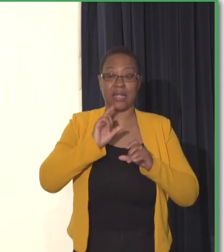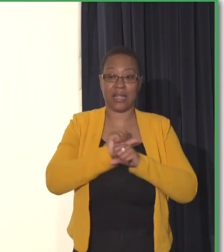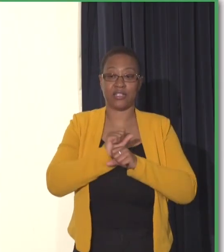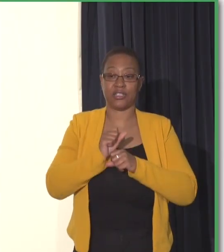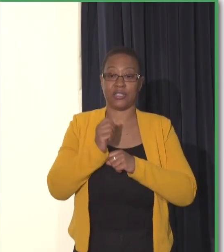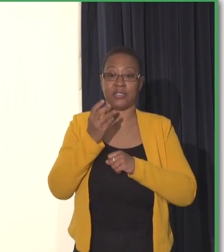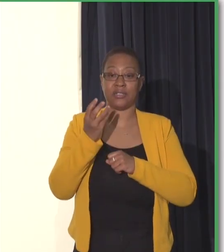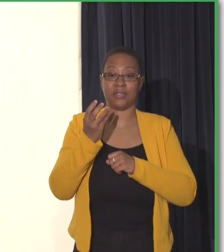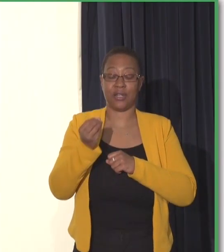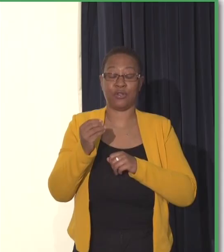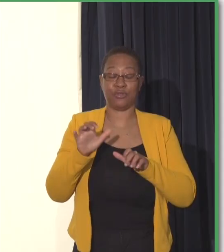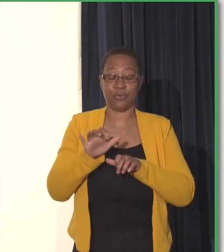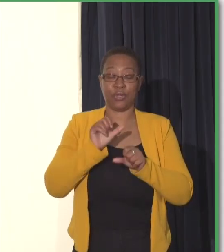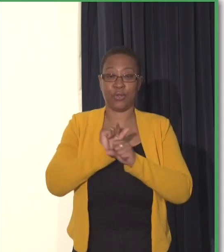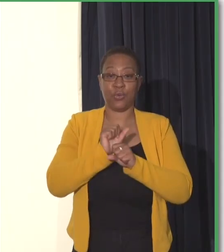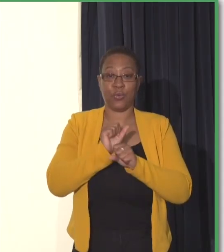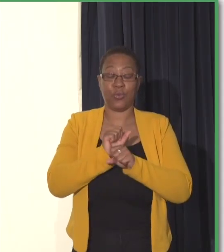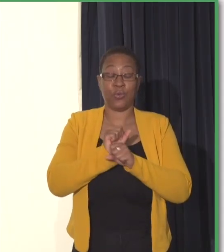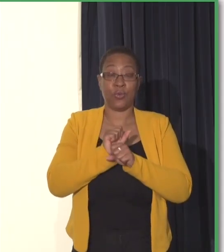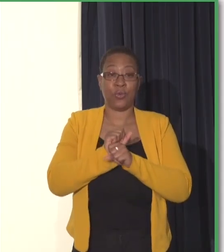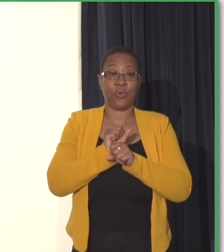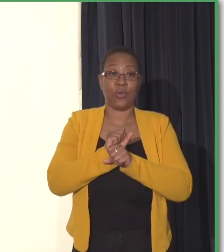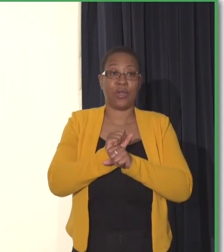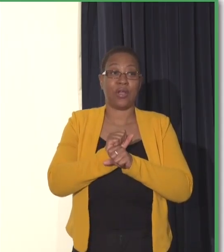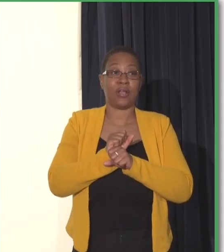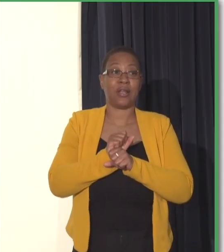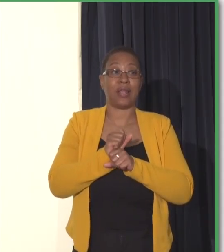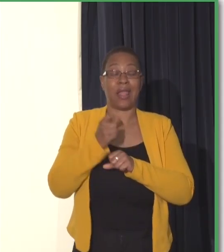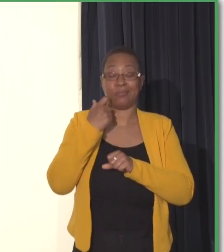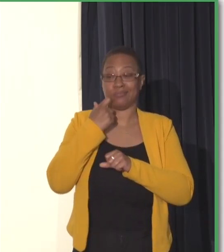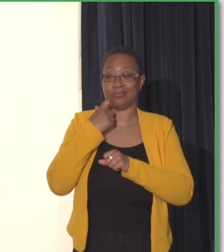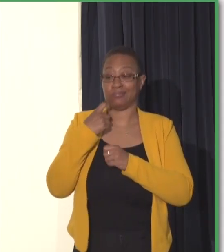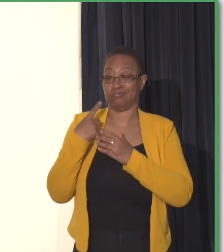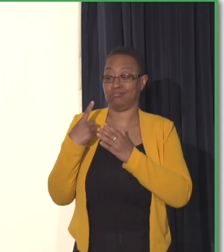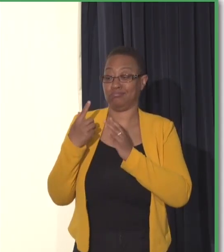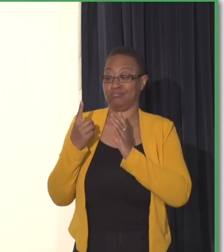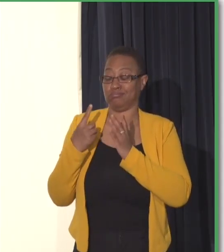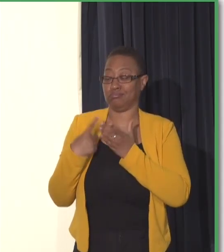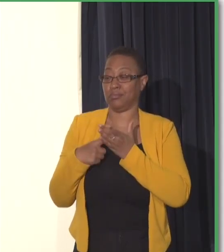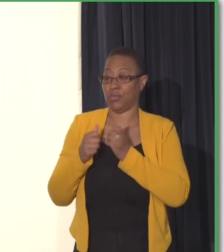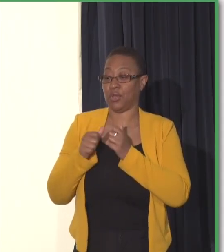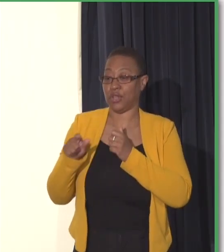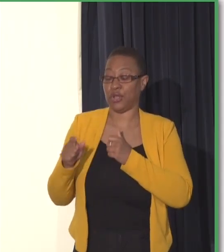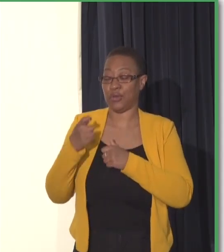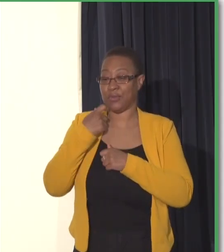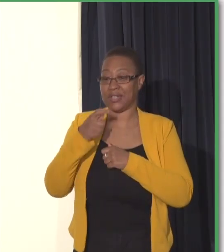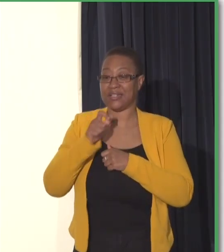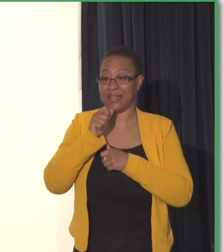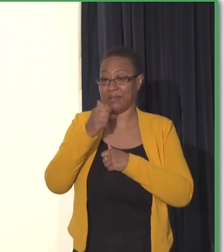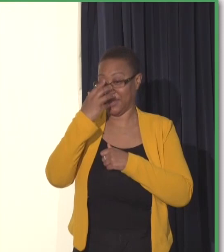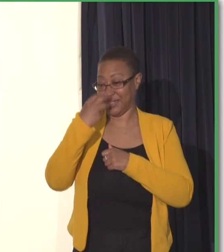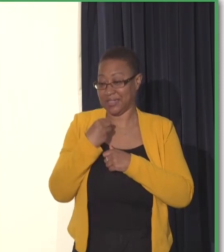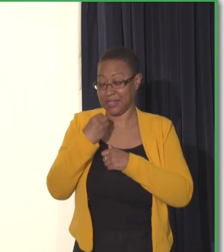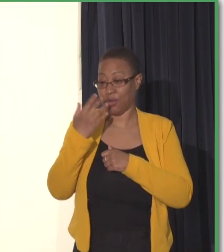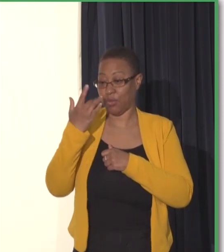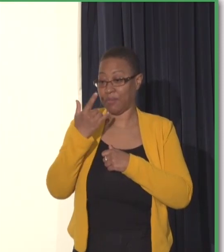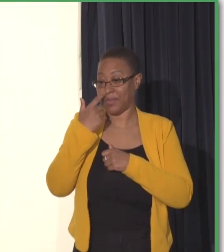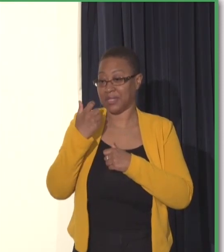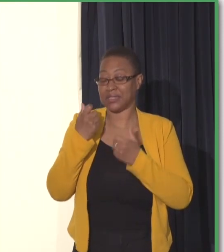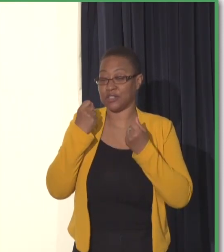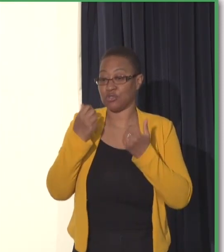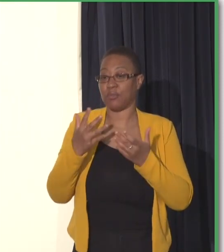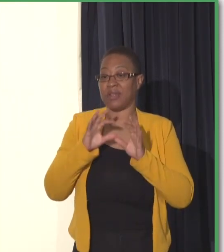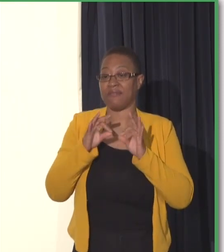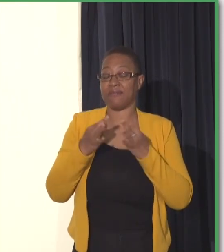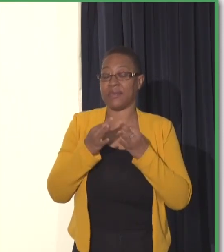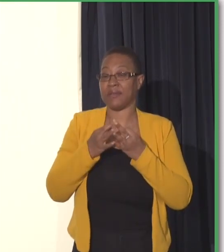the work. I just got done talking to her briefly, and she said she has not been able to sleep because there's just so many families